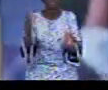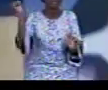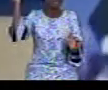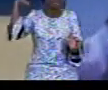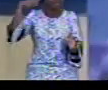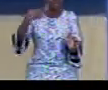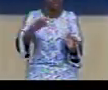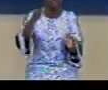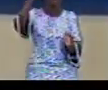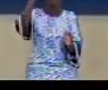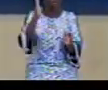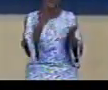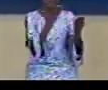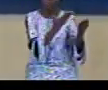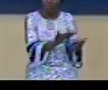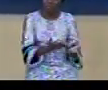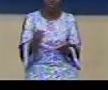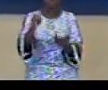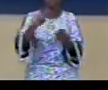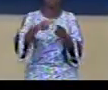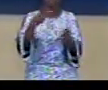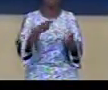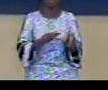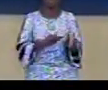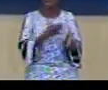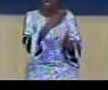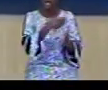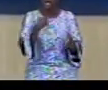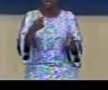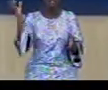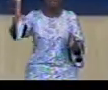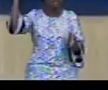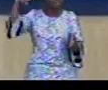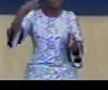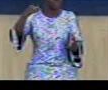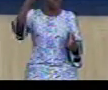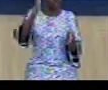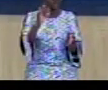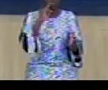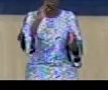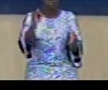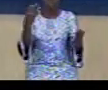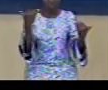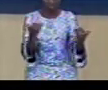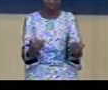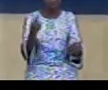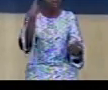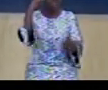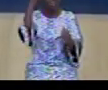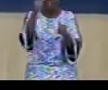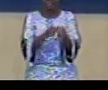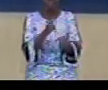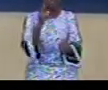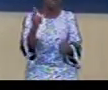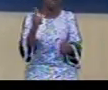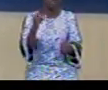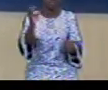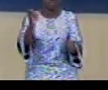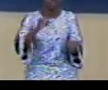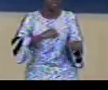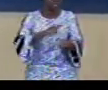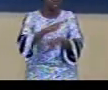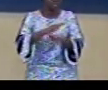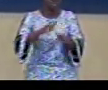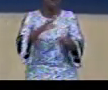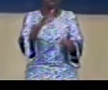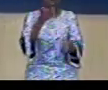God brings to us. And the grace of God is available for everyone. So I don't have to say, I don't have enough of that, I